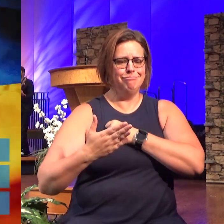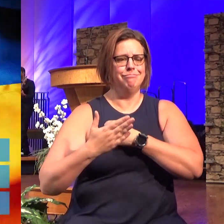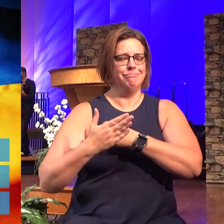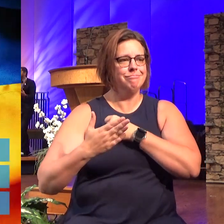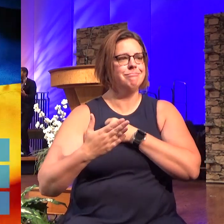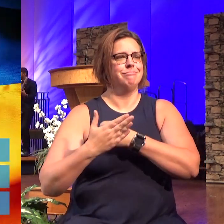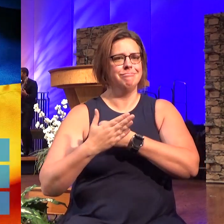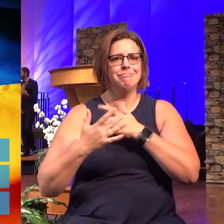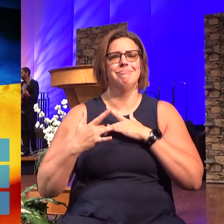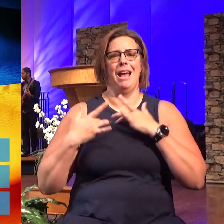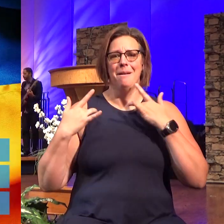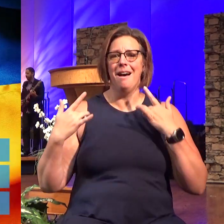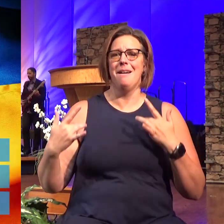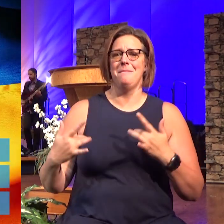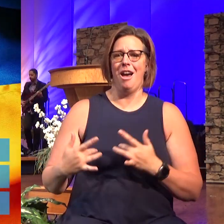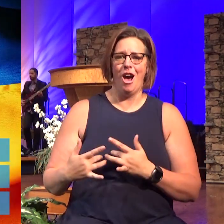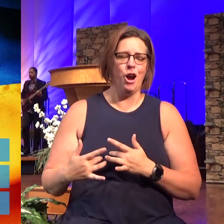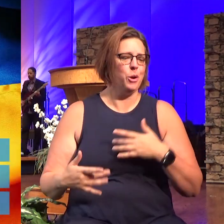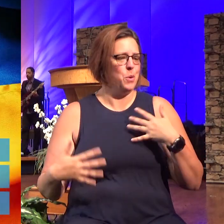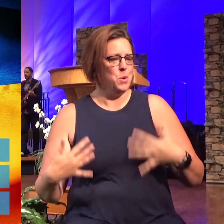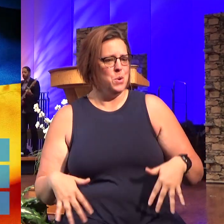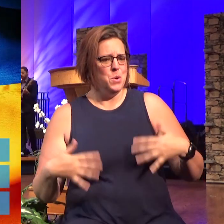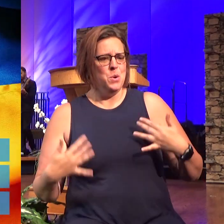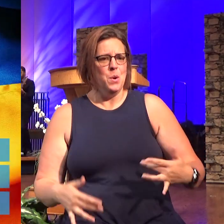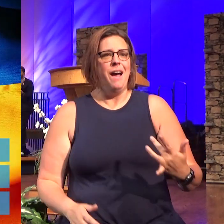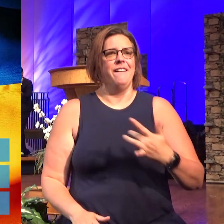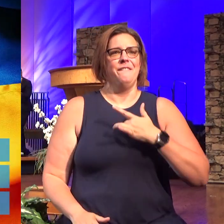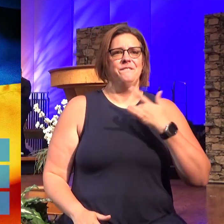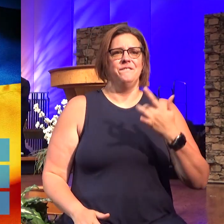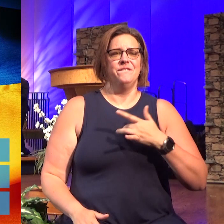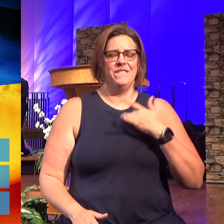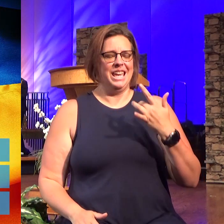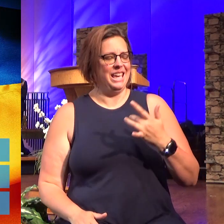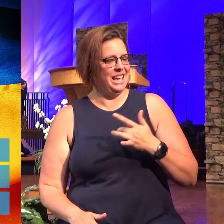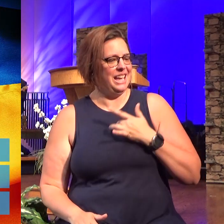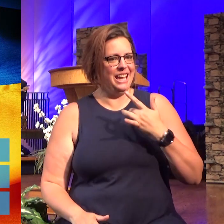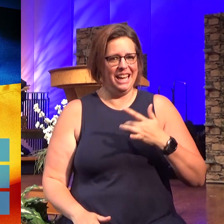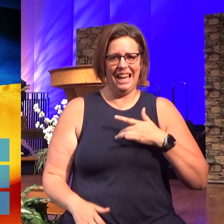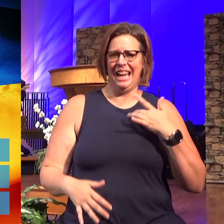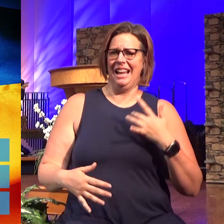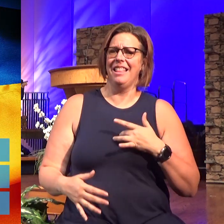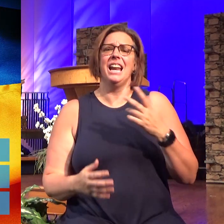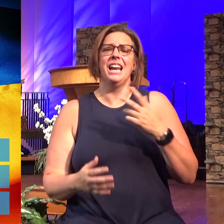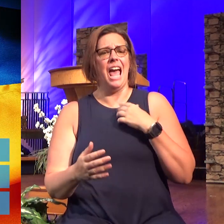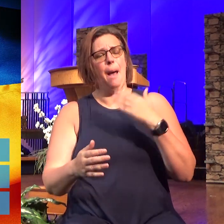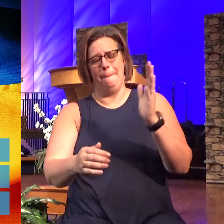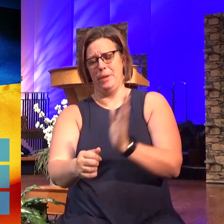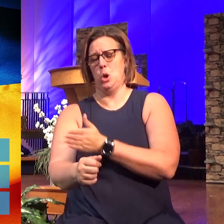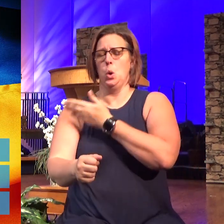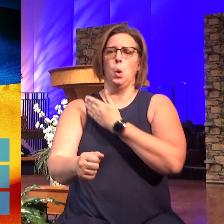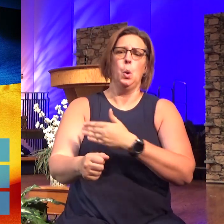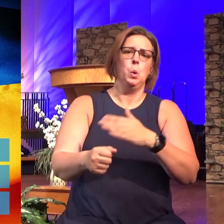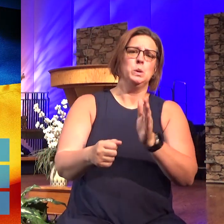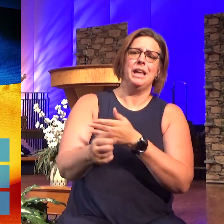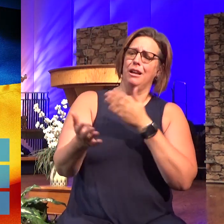and it rings like a bell, and it sings like a